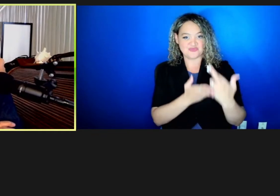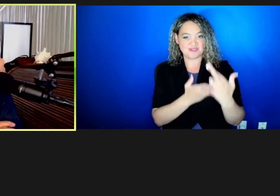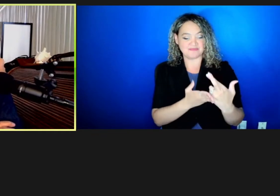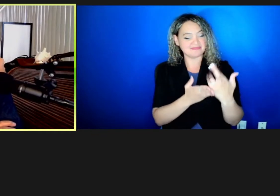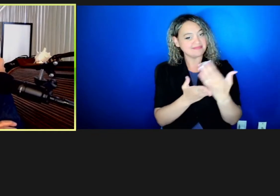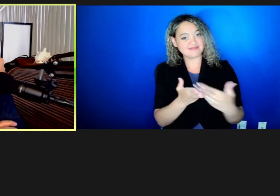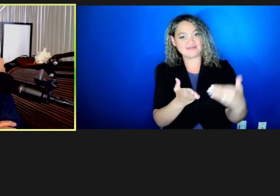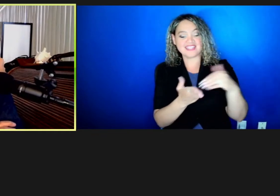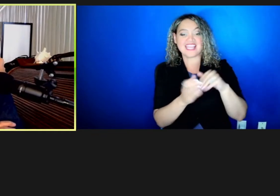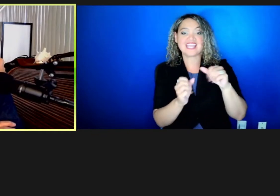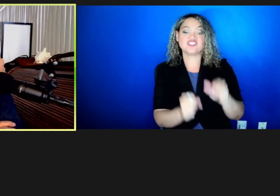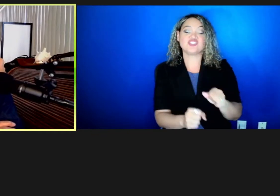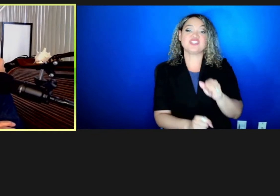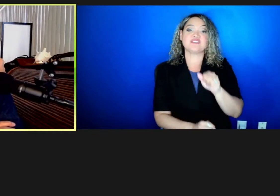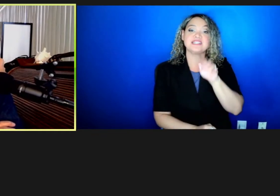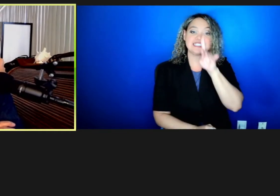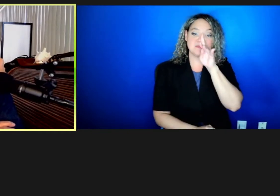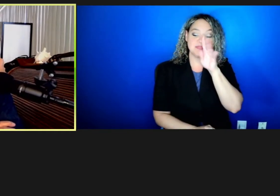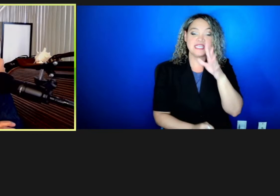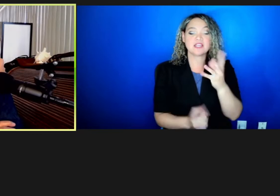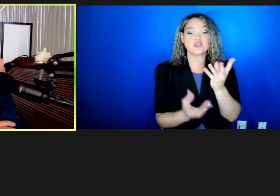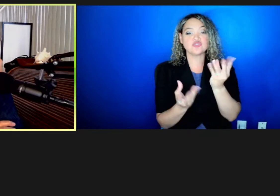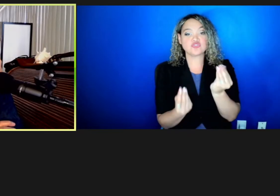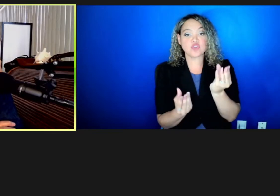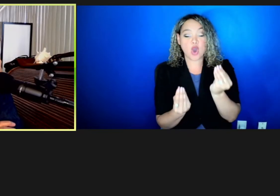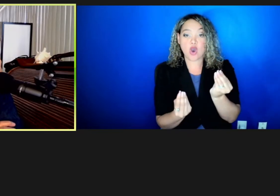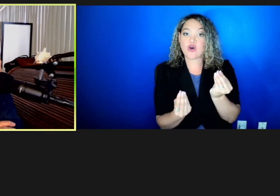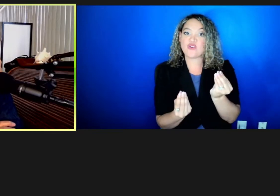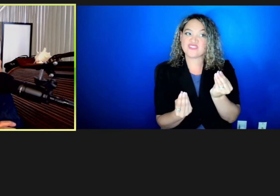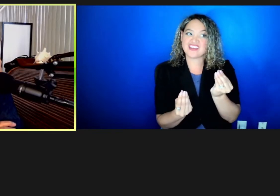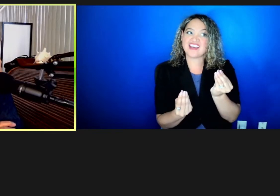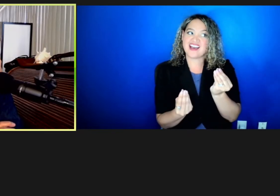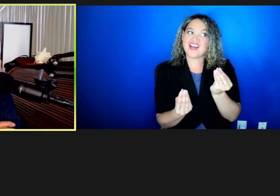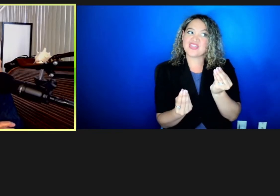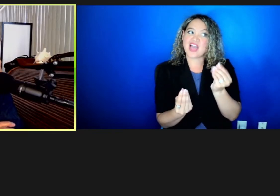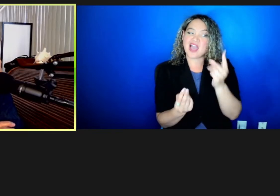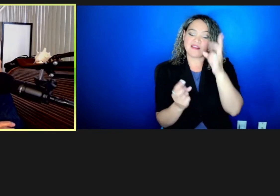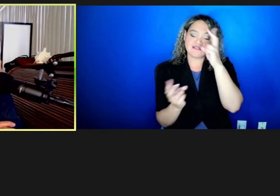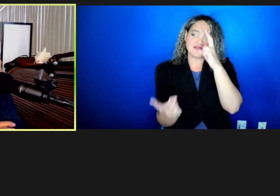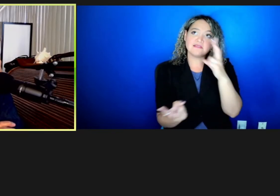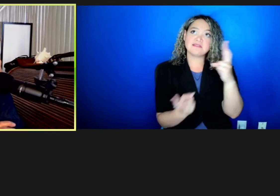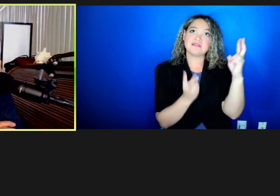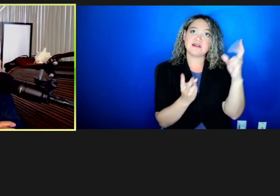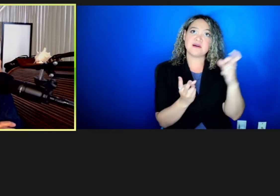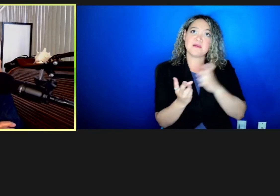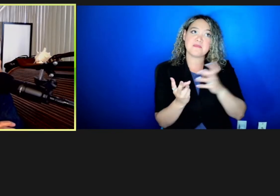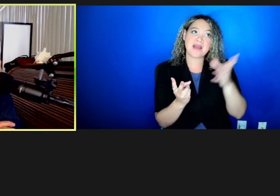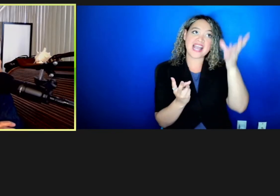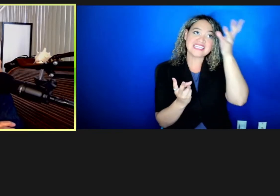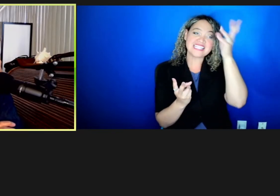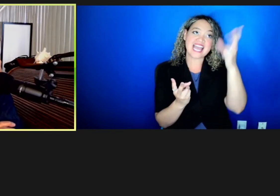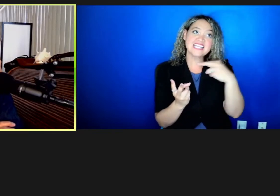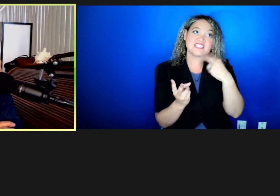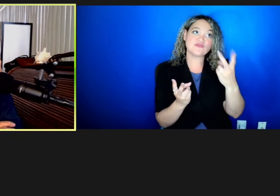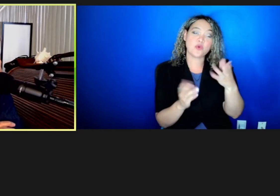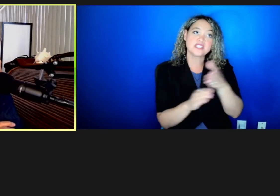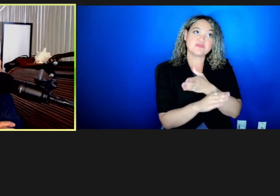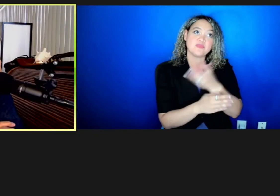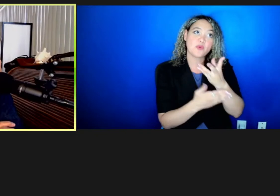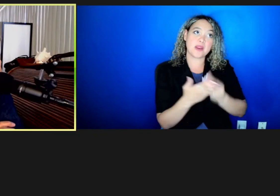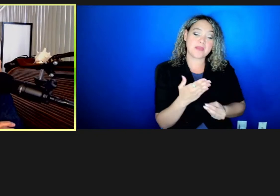again able to speak in a soft whisper that reminded me of my dad's own voice in the years before he